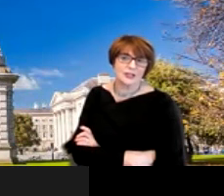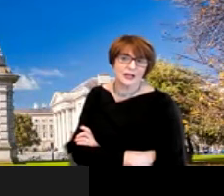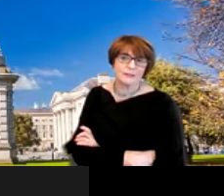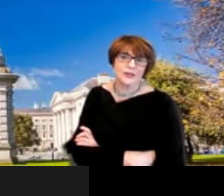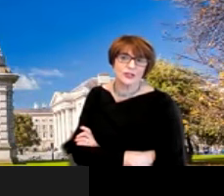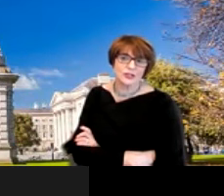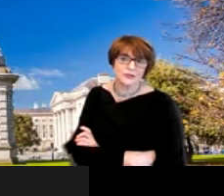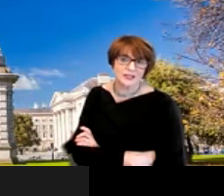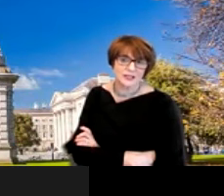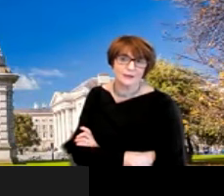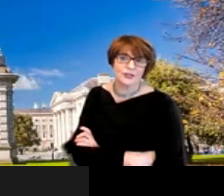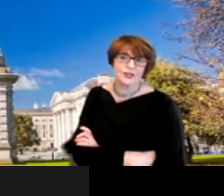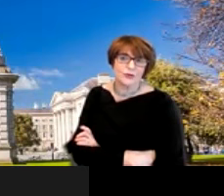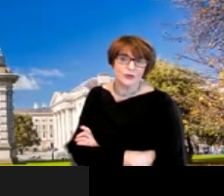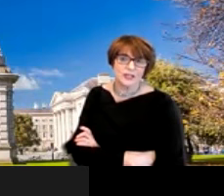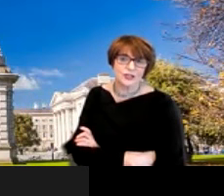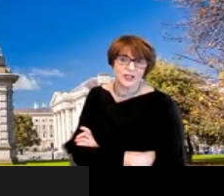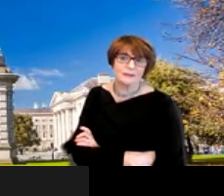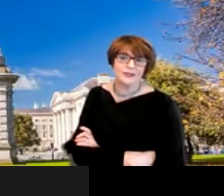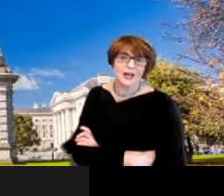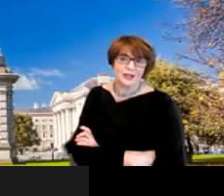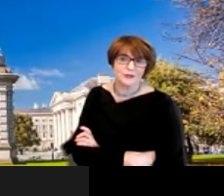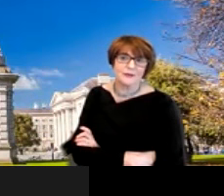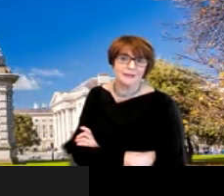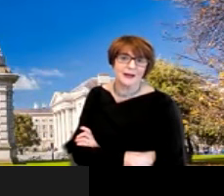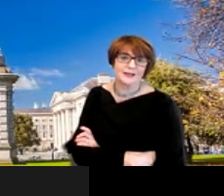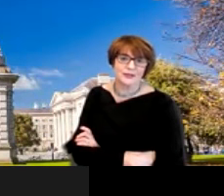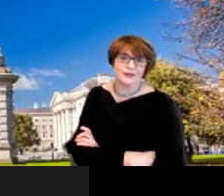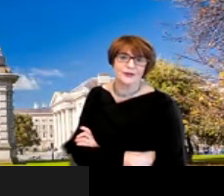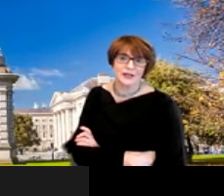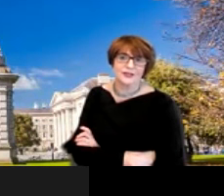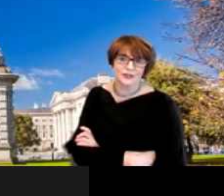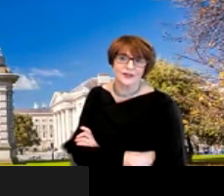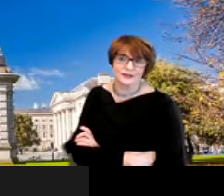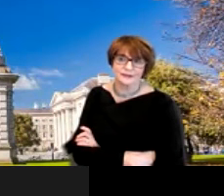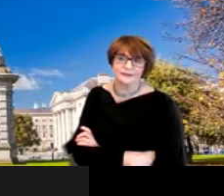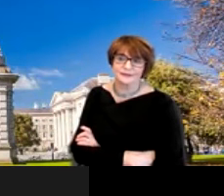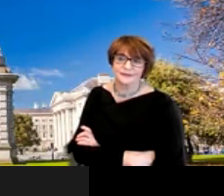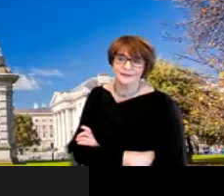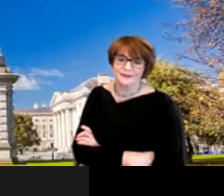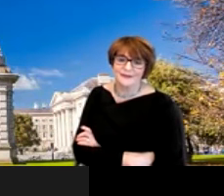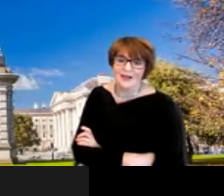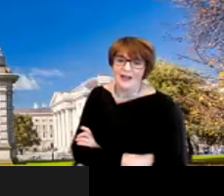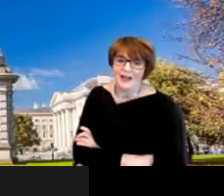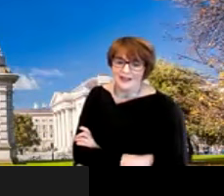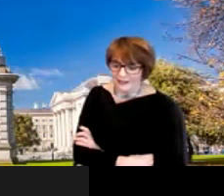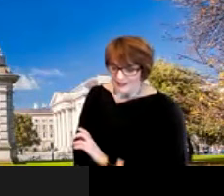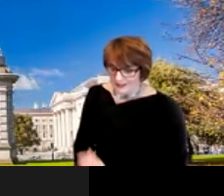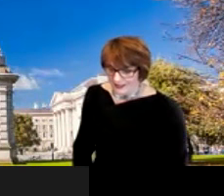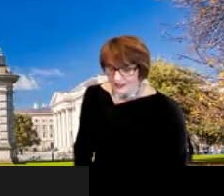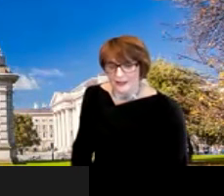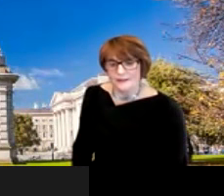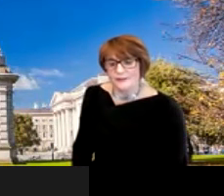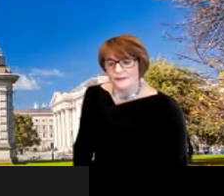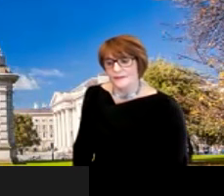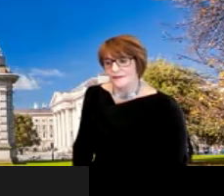think the collaboration that was established, we need to keep it as we build back better again together. Great. Thank you, Mary. I